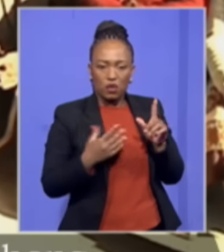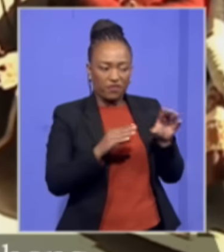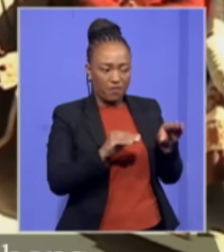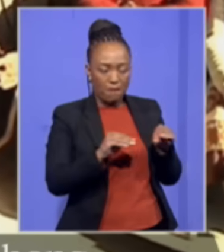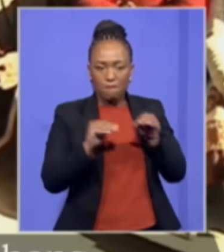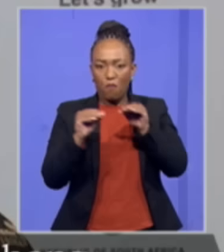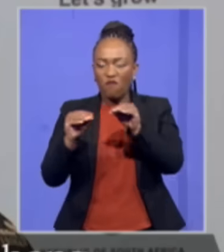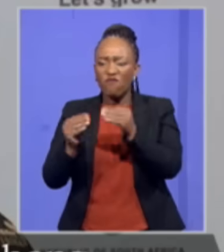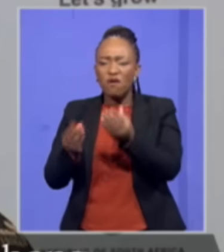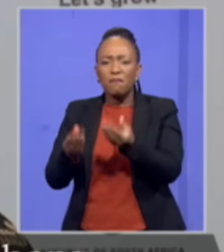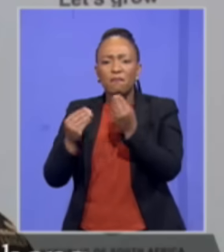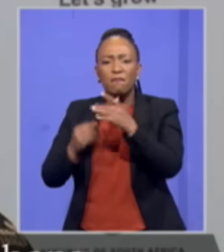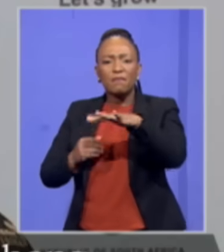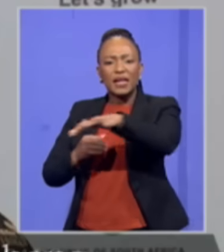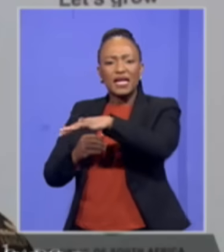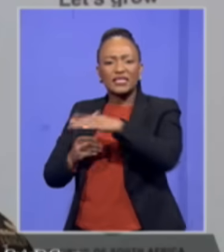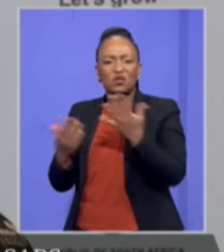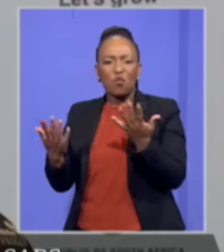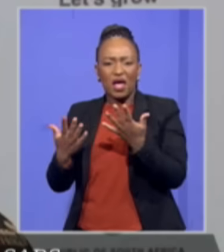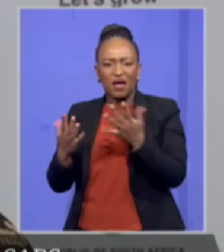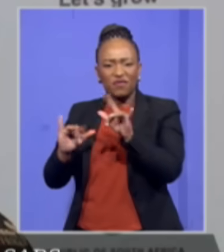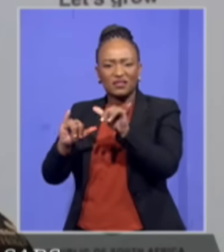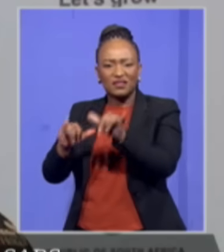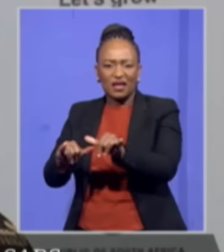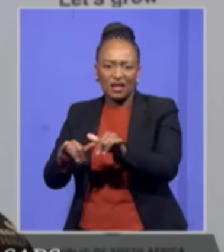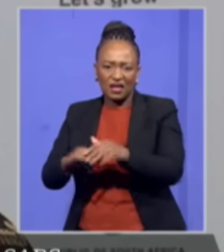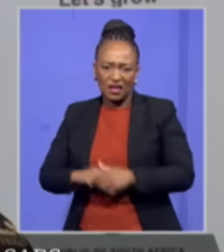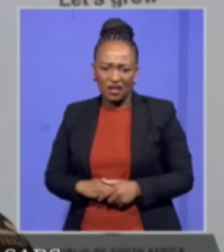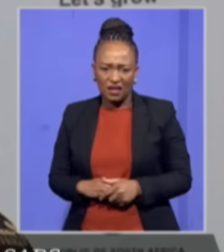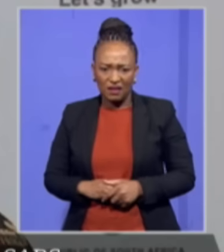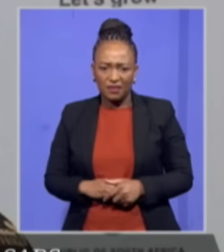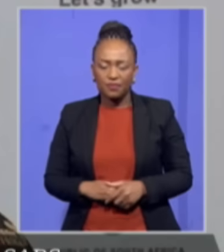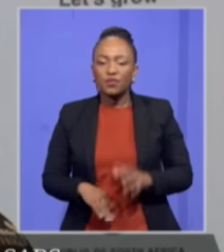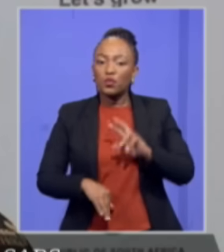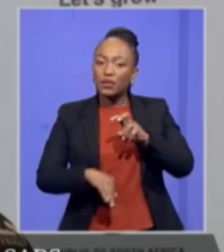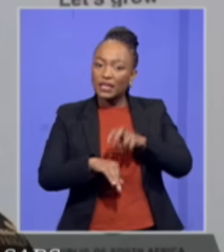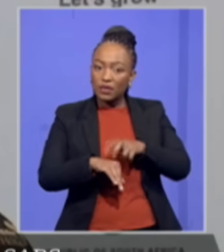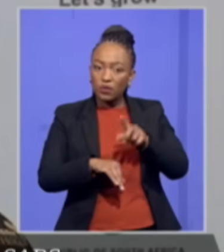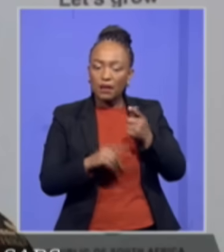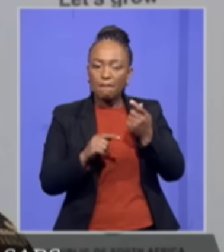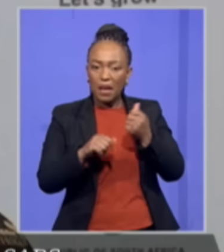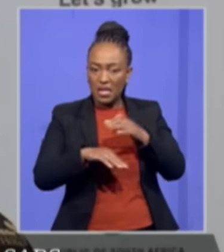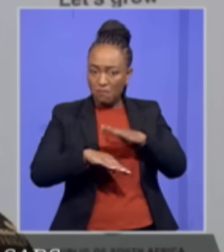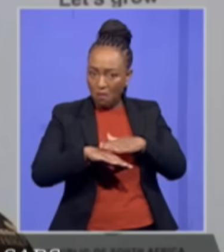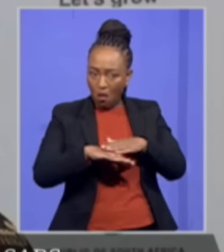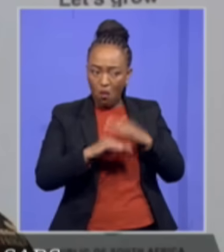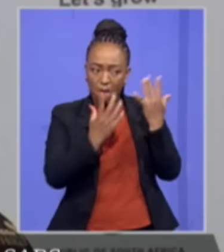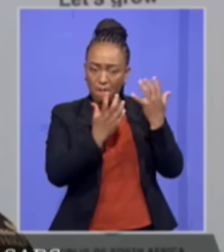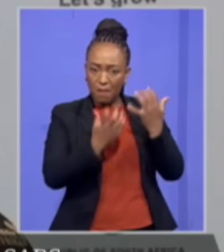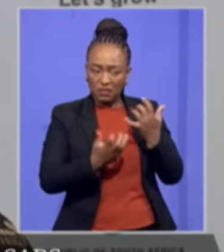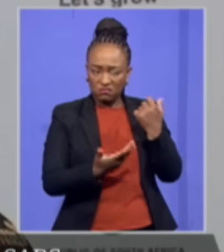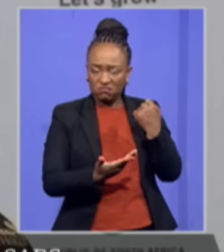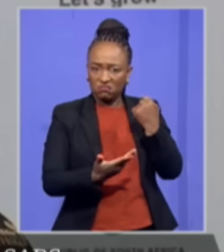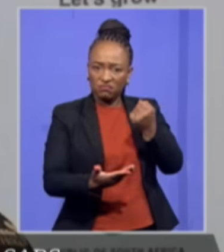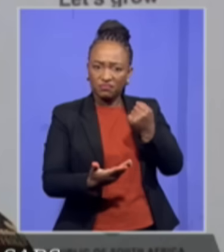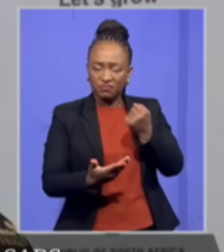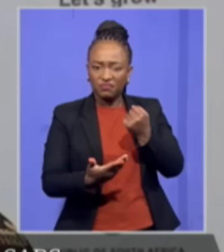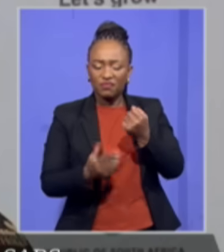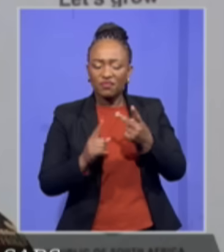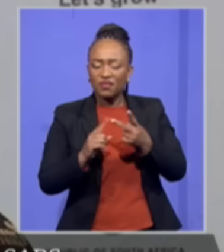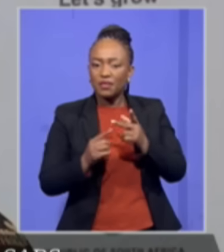It will require that there is additional budget, there is additional specification that we need